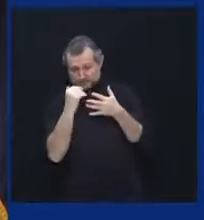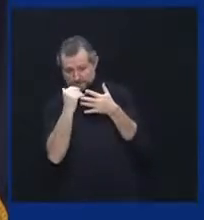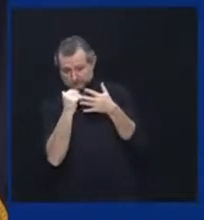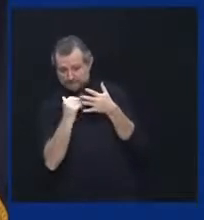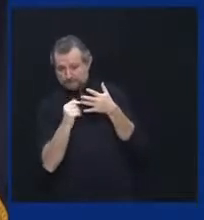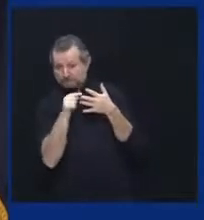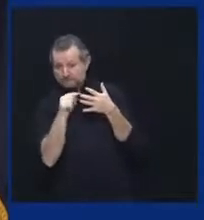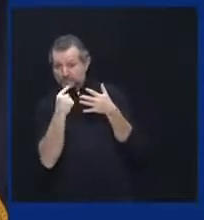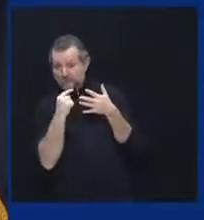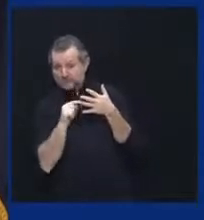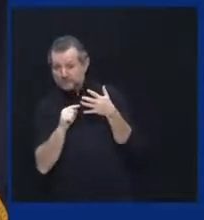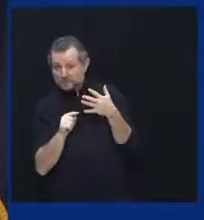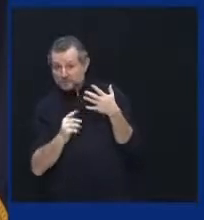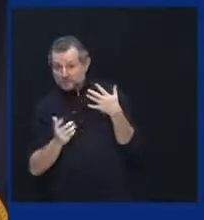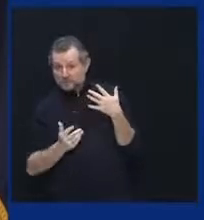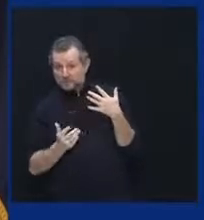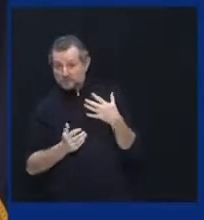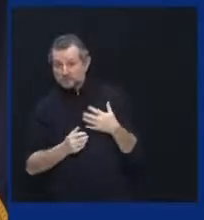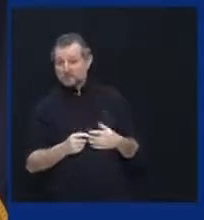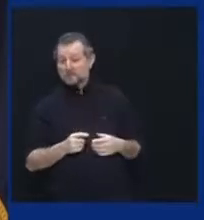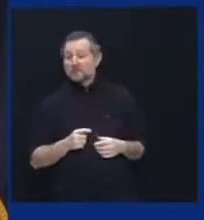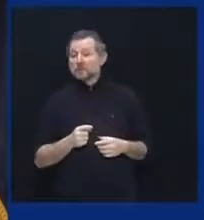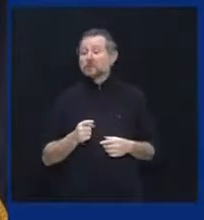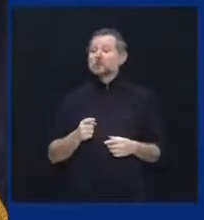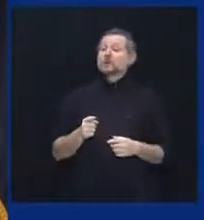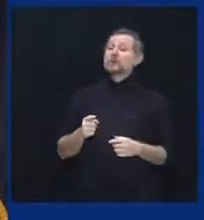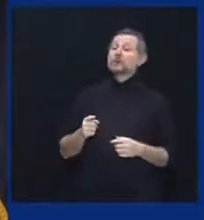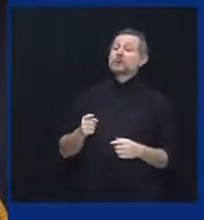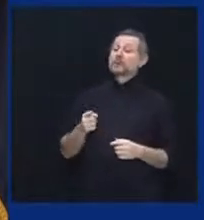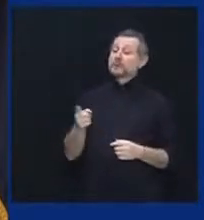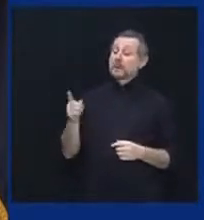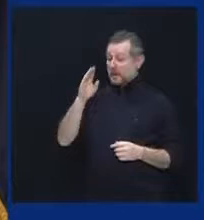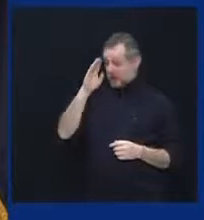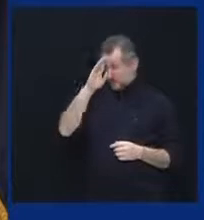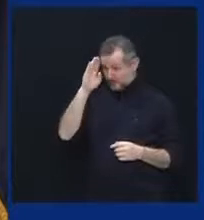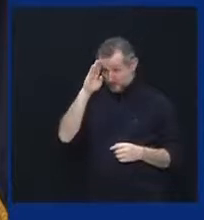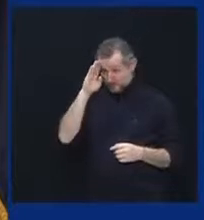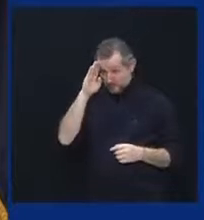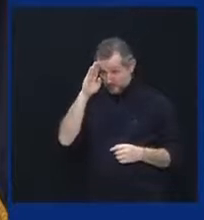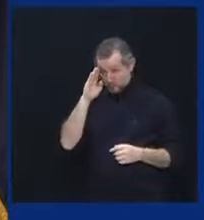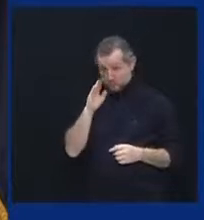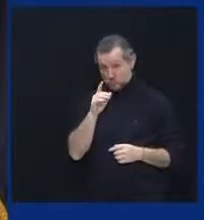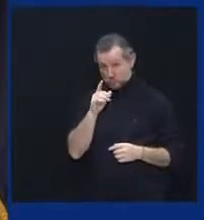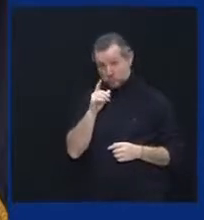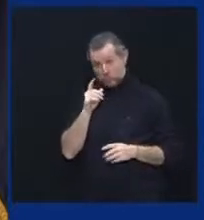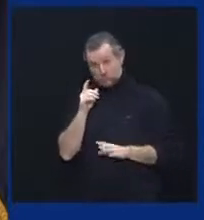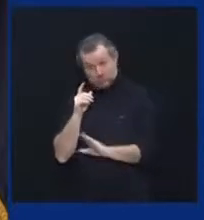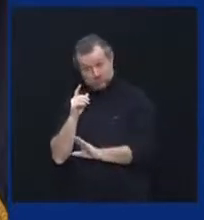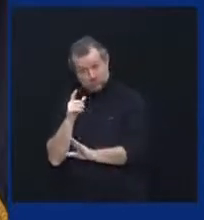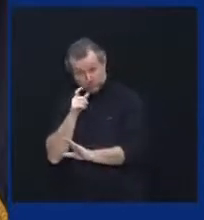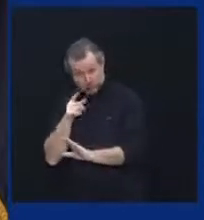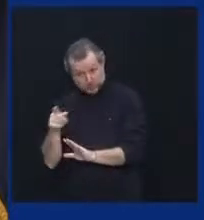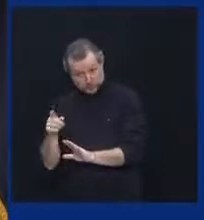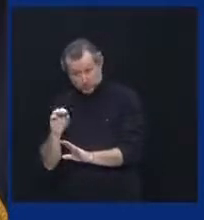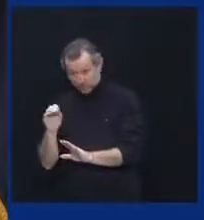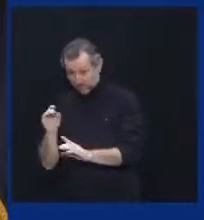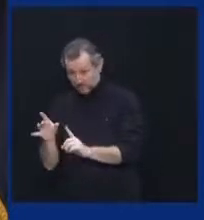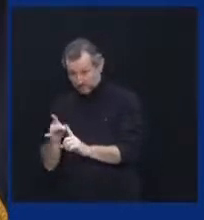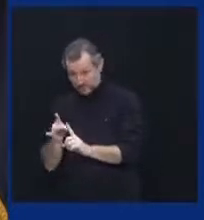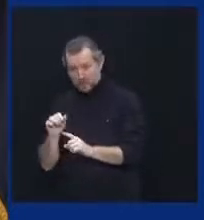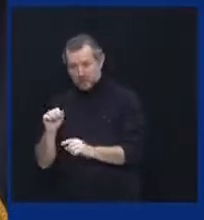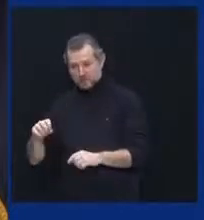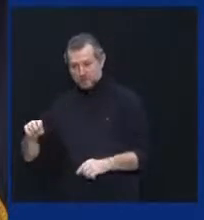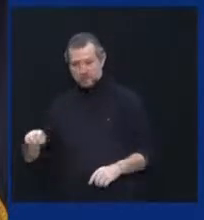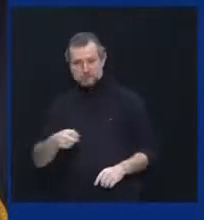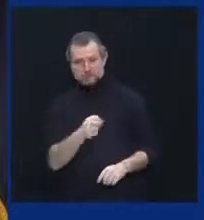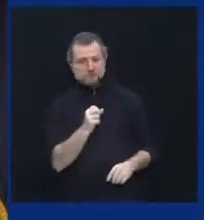people who were in hospitals but who were presumed not contagious could go back to a nursing